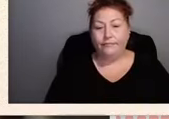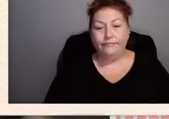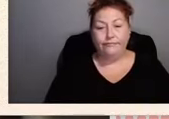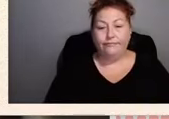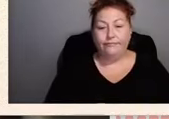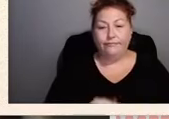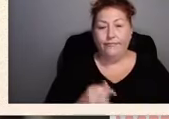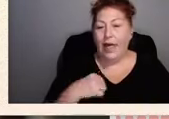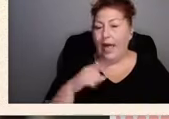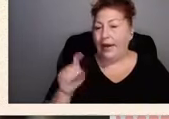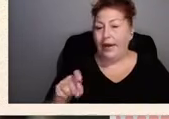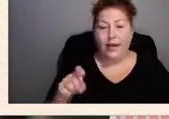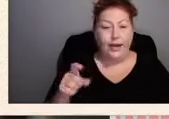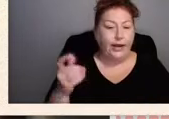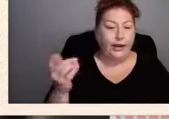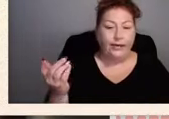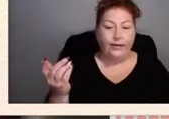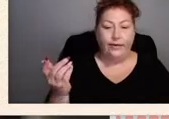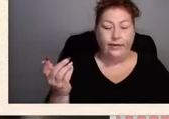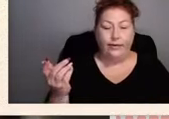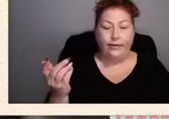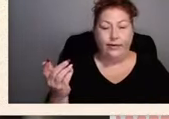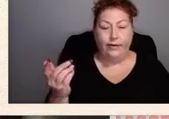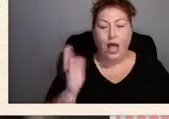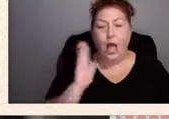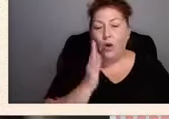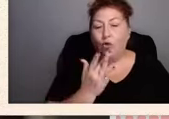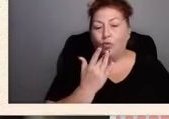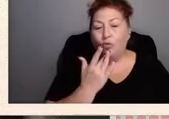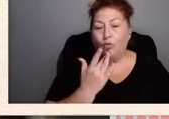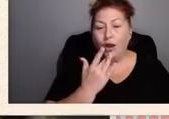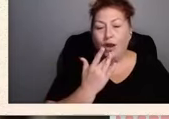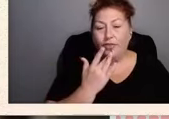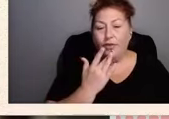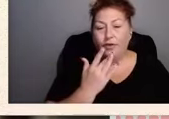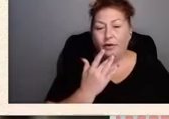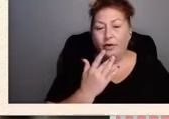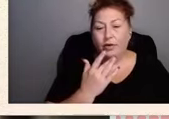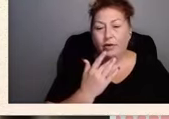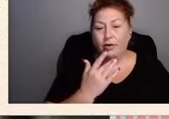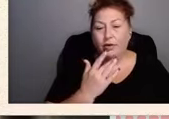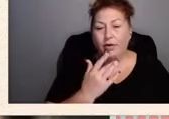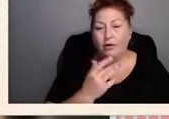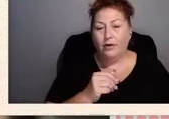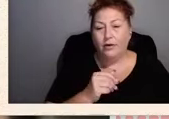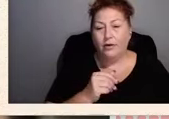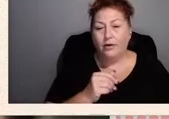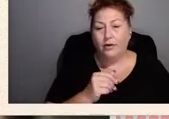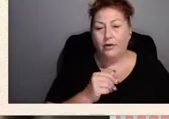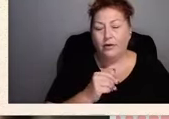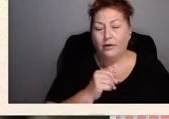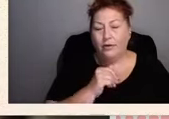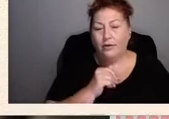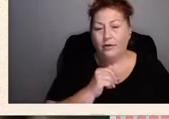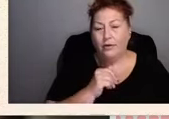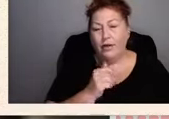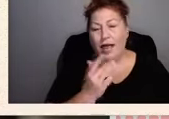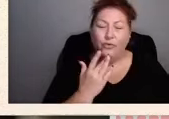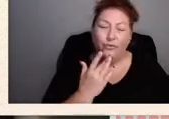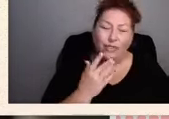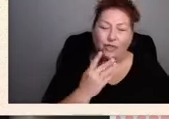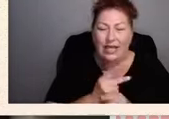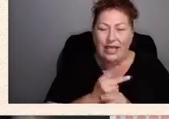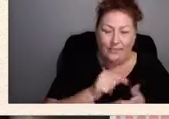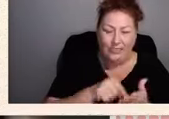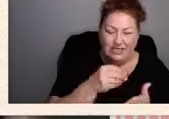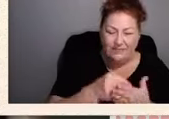need, I would rather not put this money into my trust. I would rather um, keep this money to pay